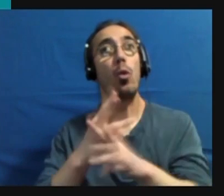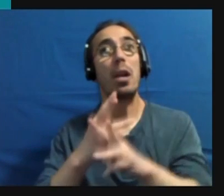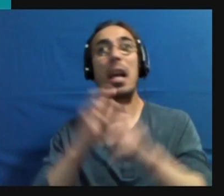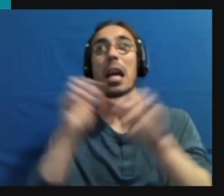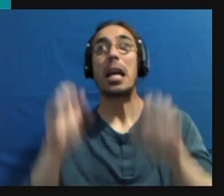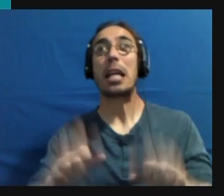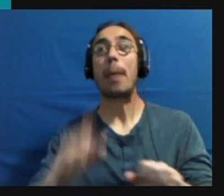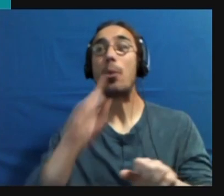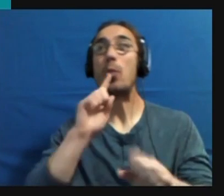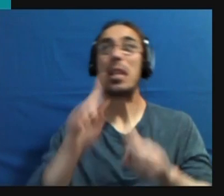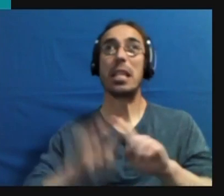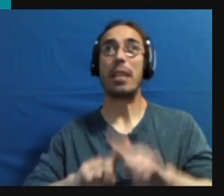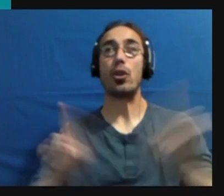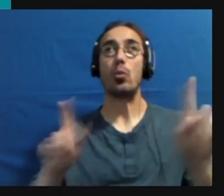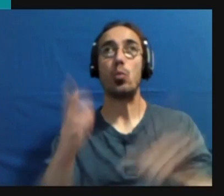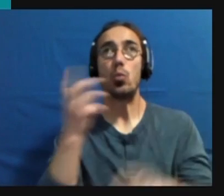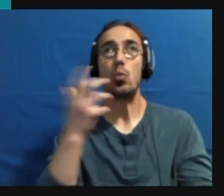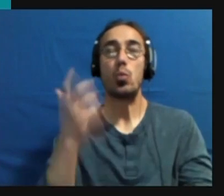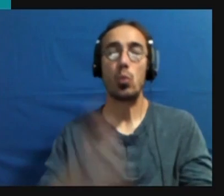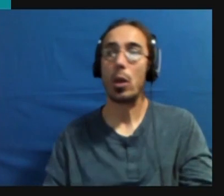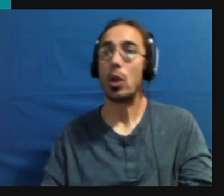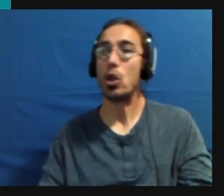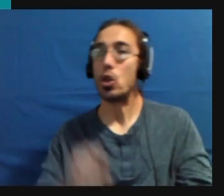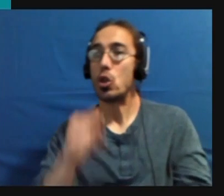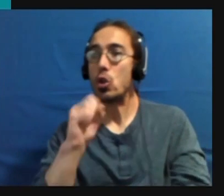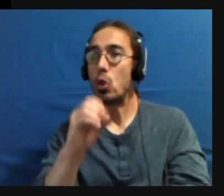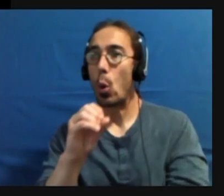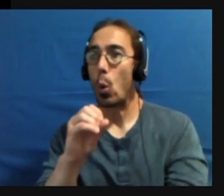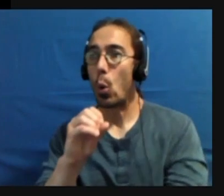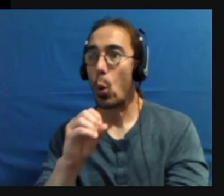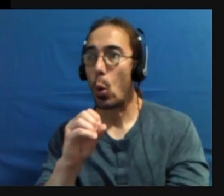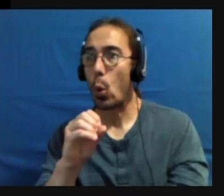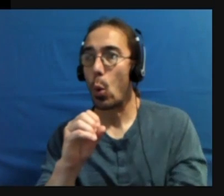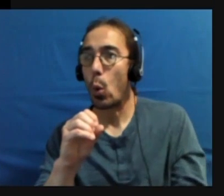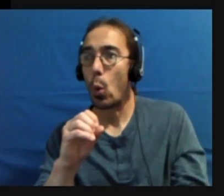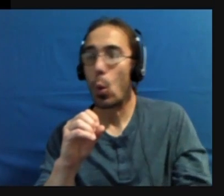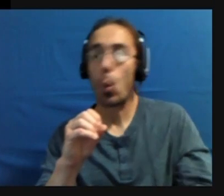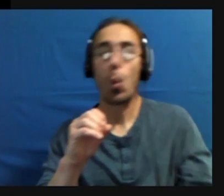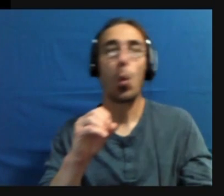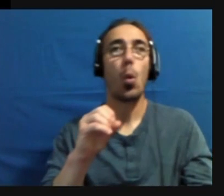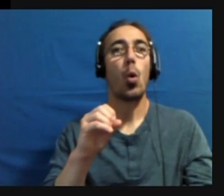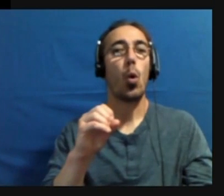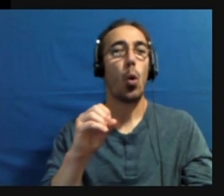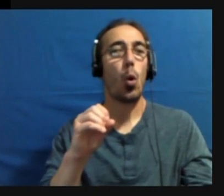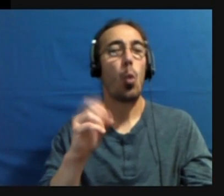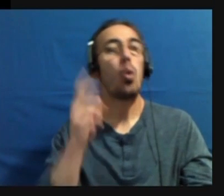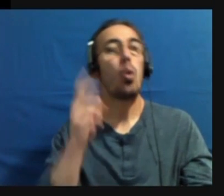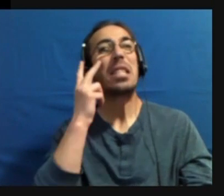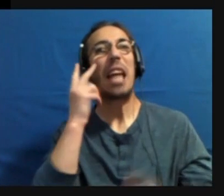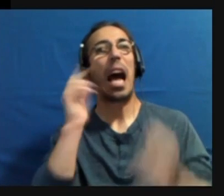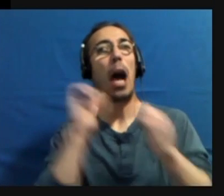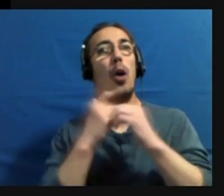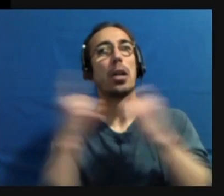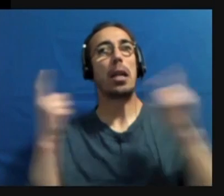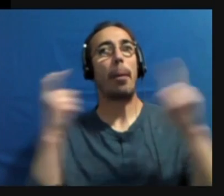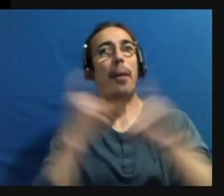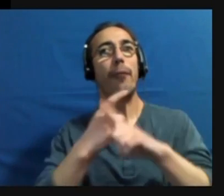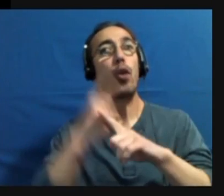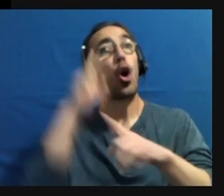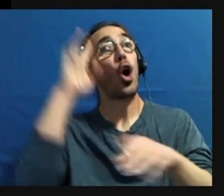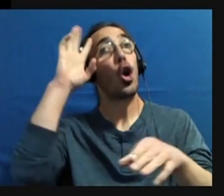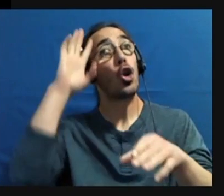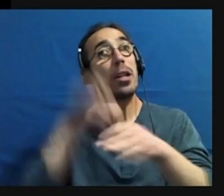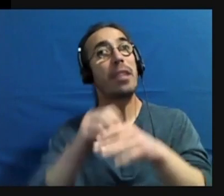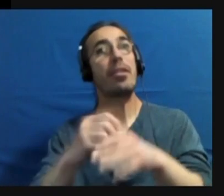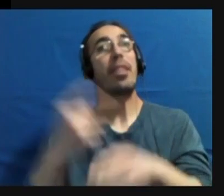very different. So let's go into the complexities of autistic thinking. And this